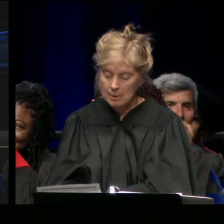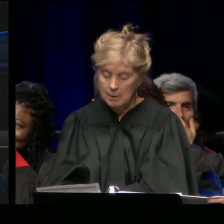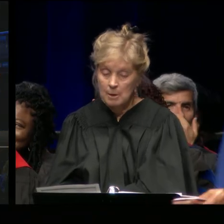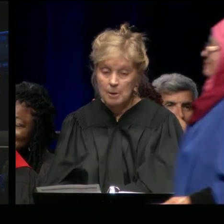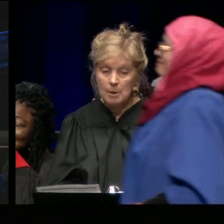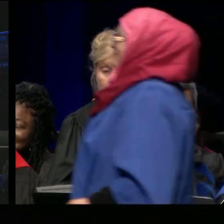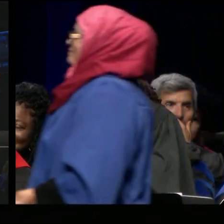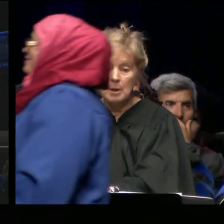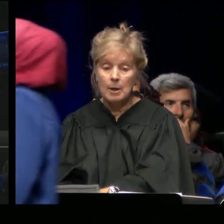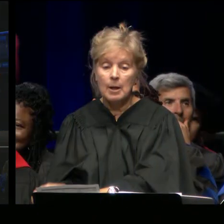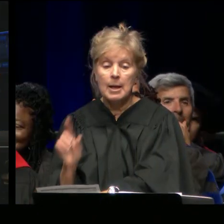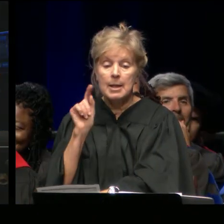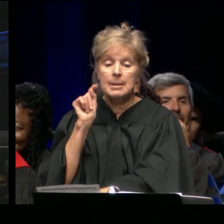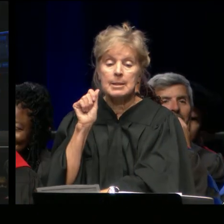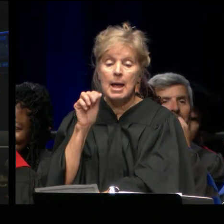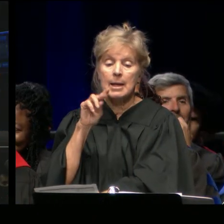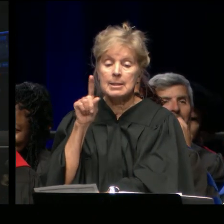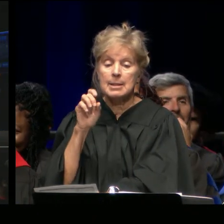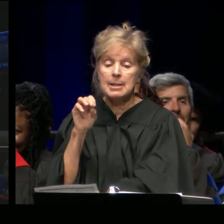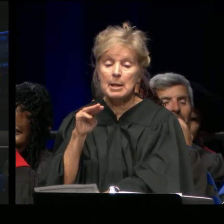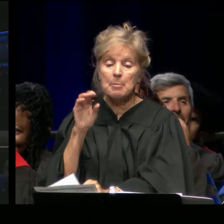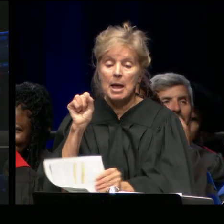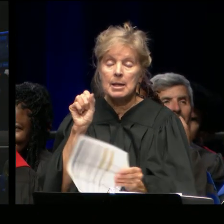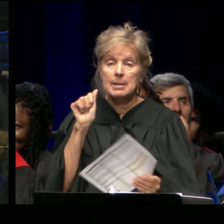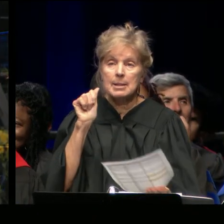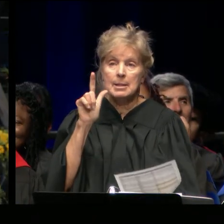Tanzim Saleha.